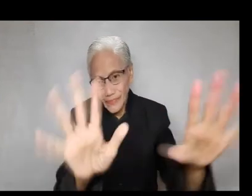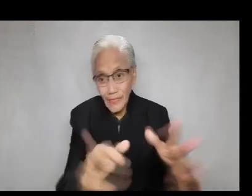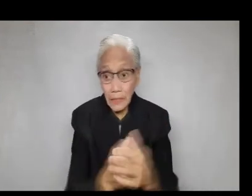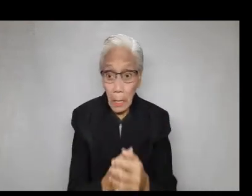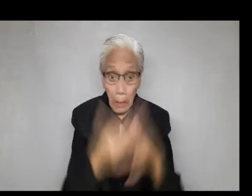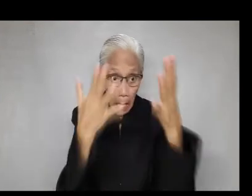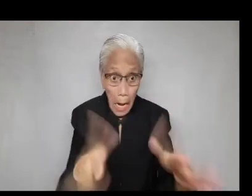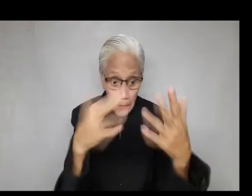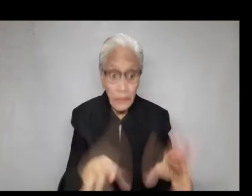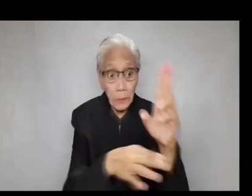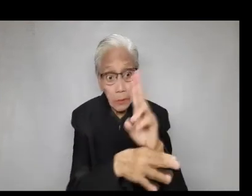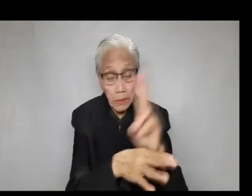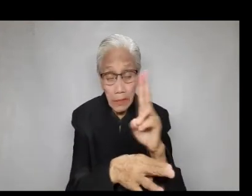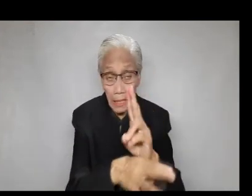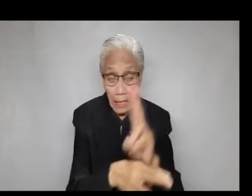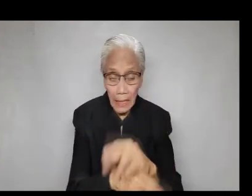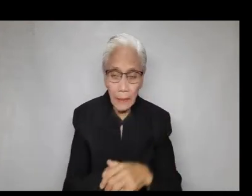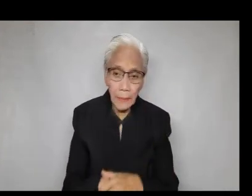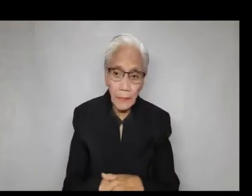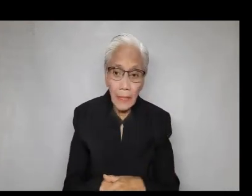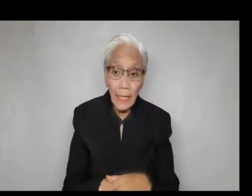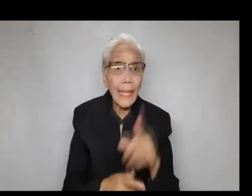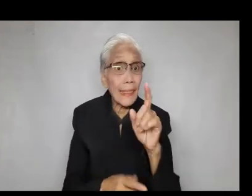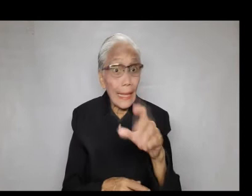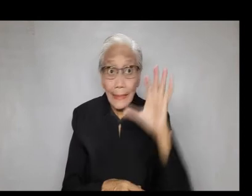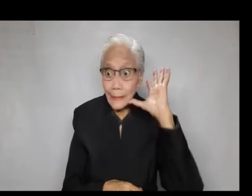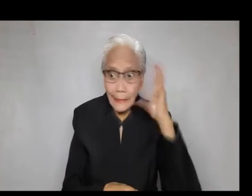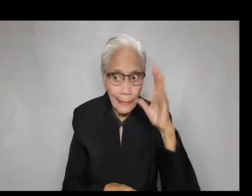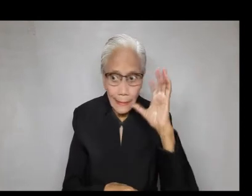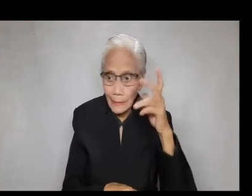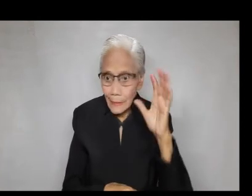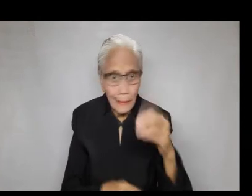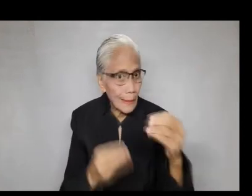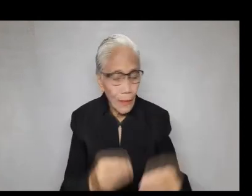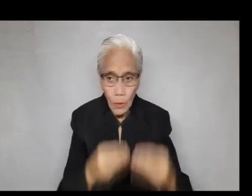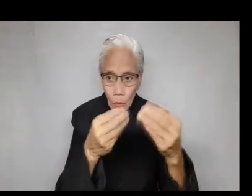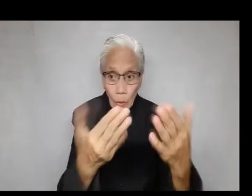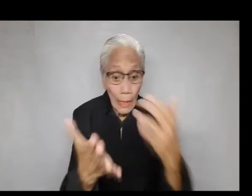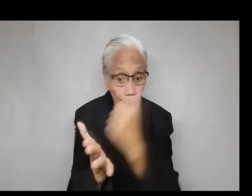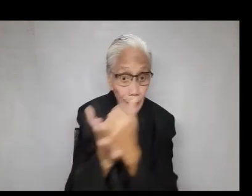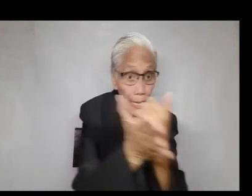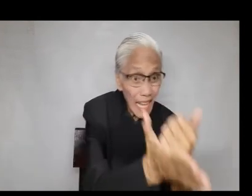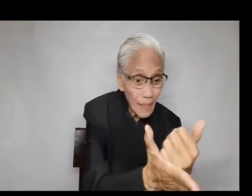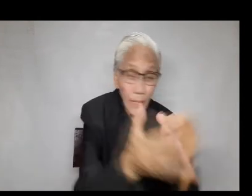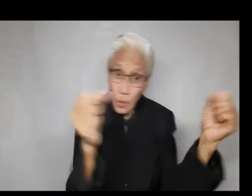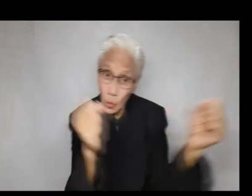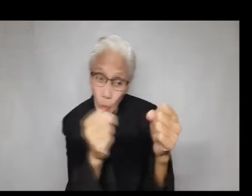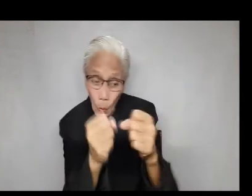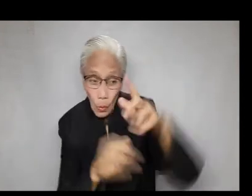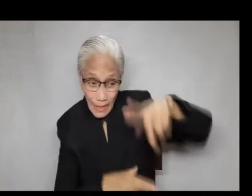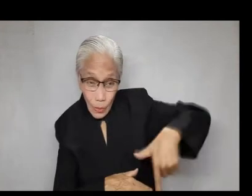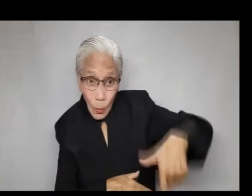reasons. A year after that, you decide to give it away just the same. Well, after using it for some